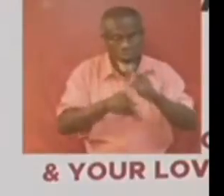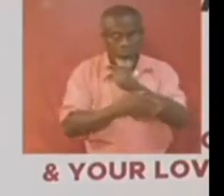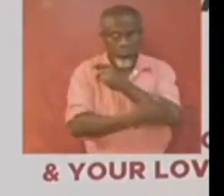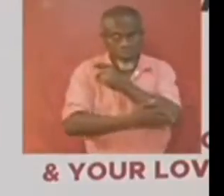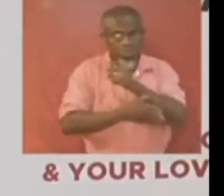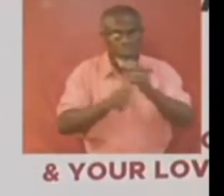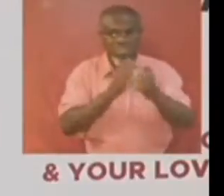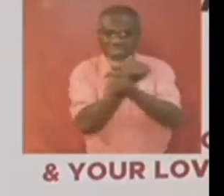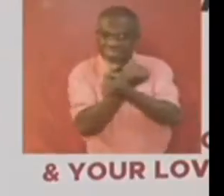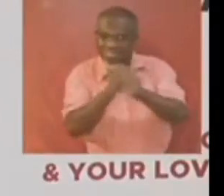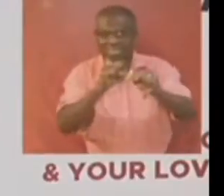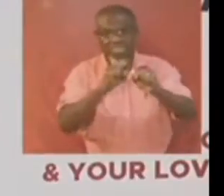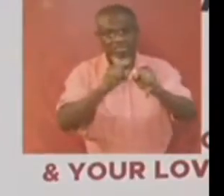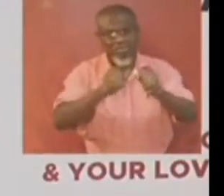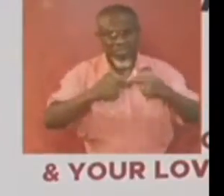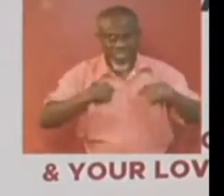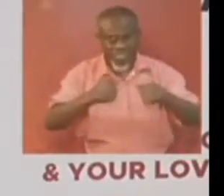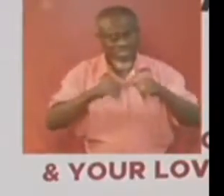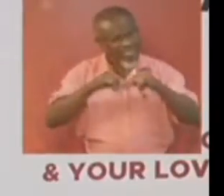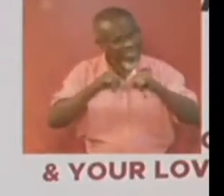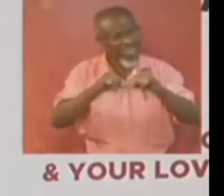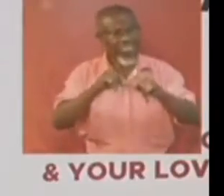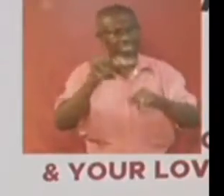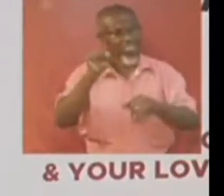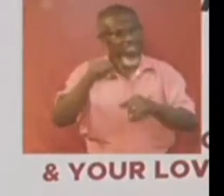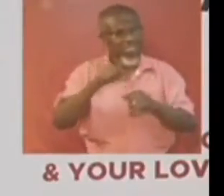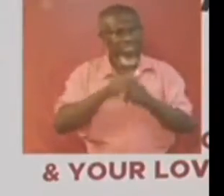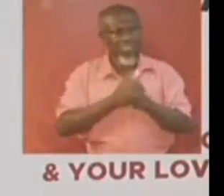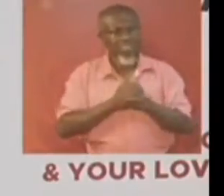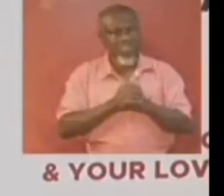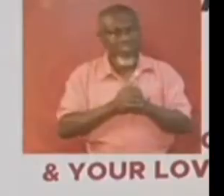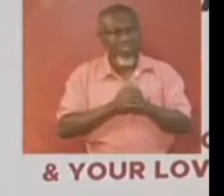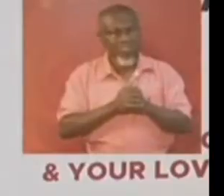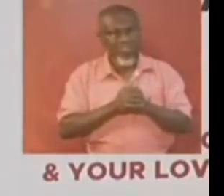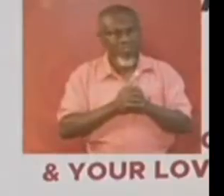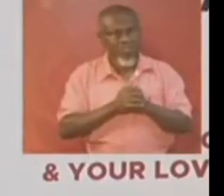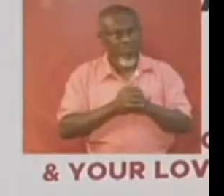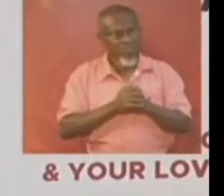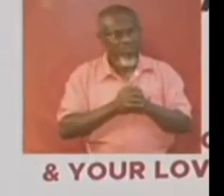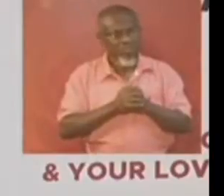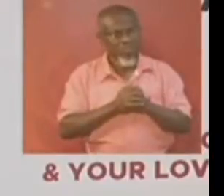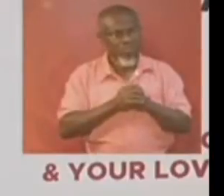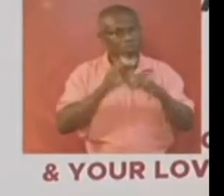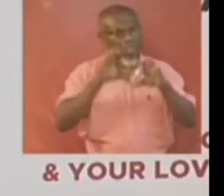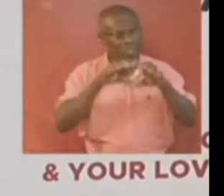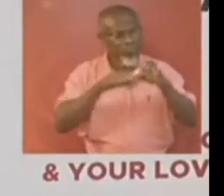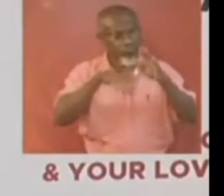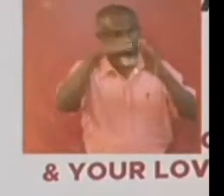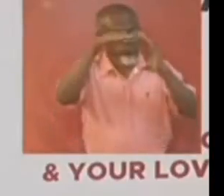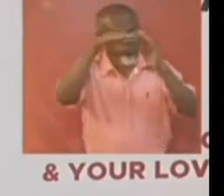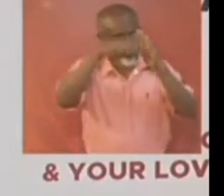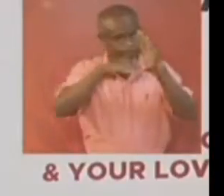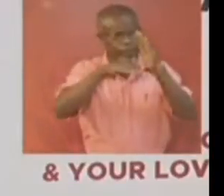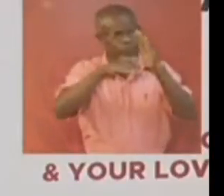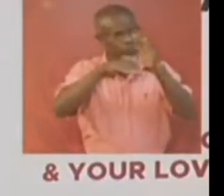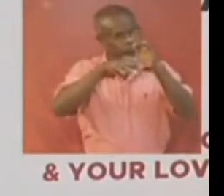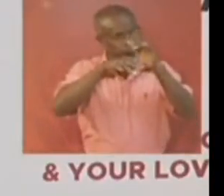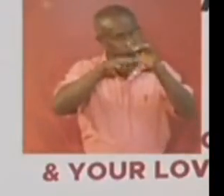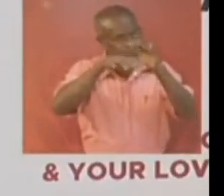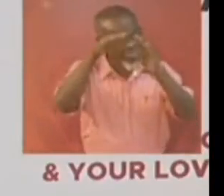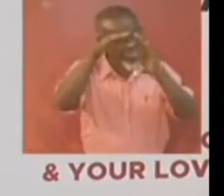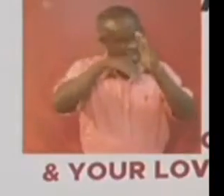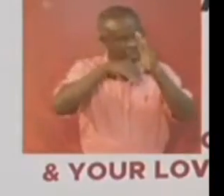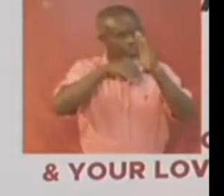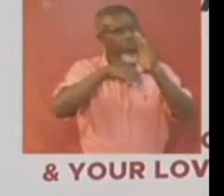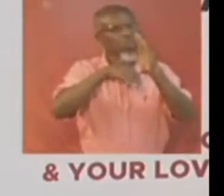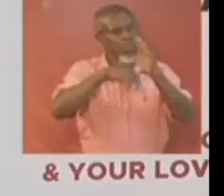of Health's strategic objective, which would be to reduce the community spread of COVID-19 back